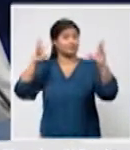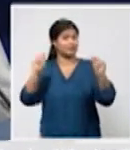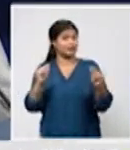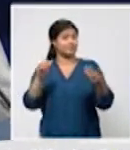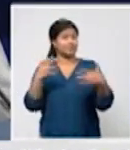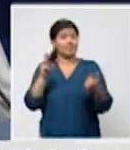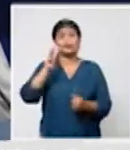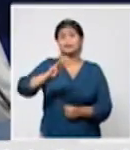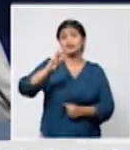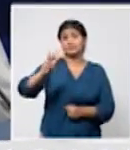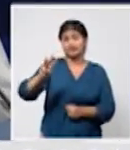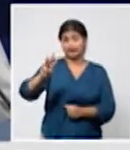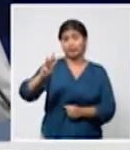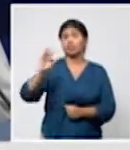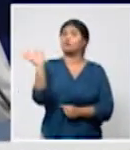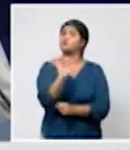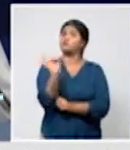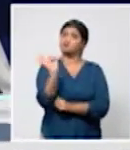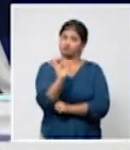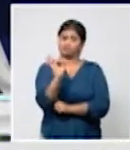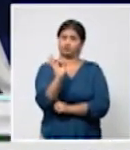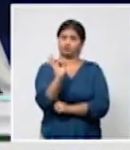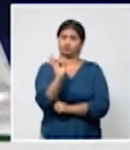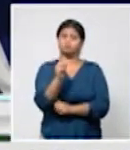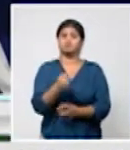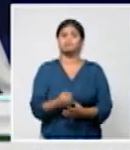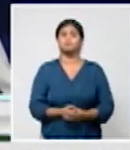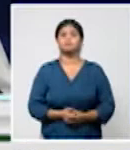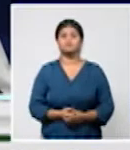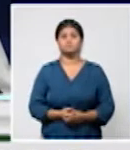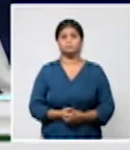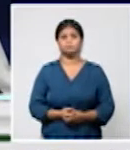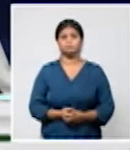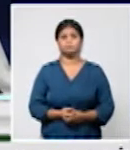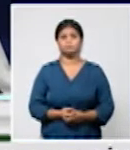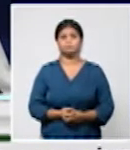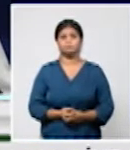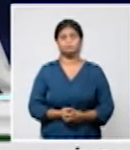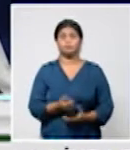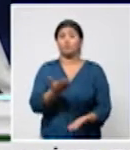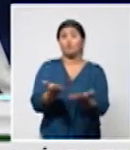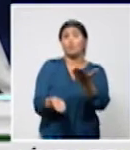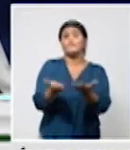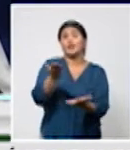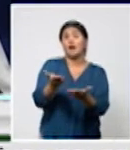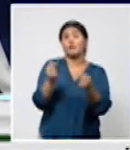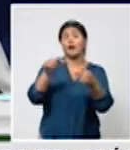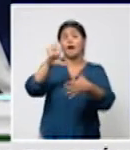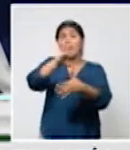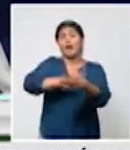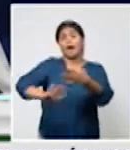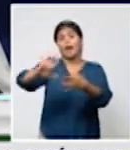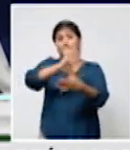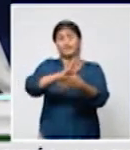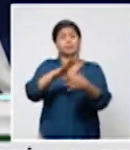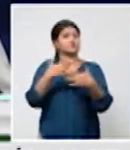87 COVID-19 fatalities since the pandemic began, for a mortality rate